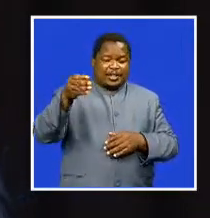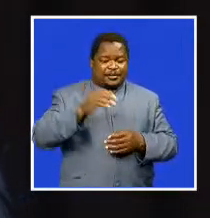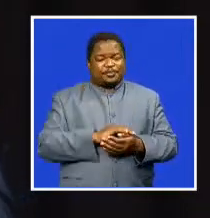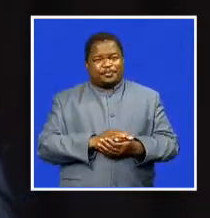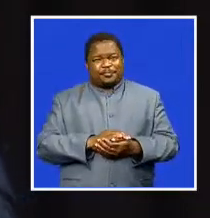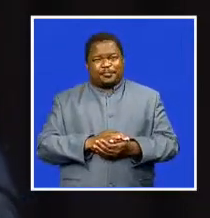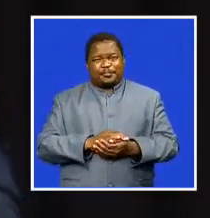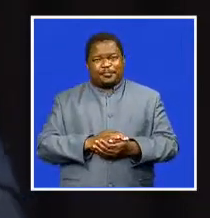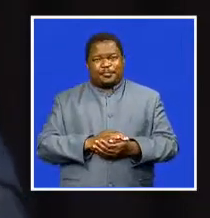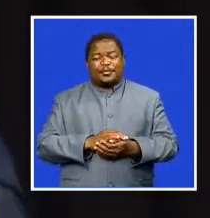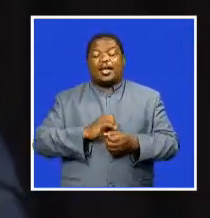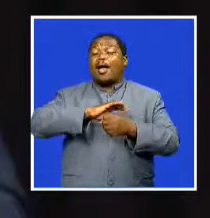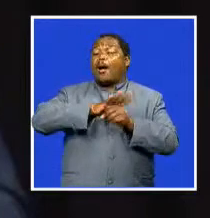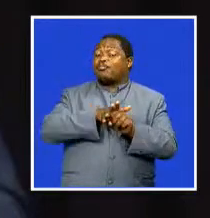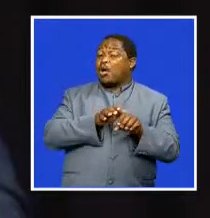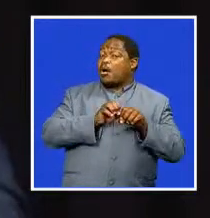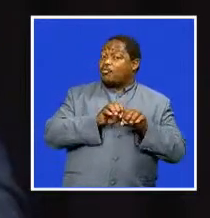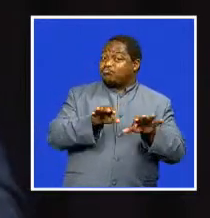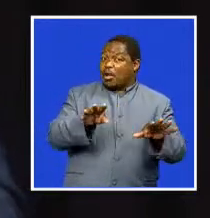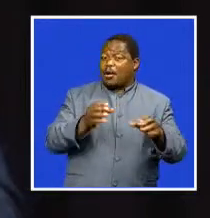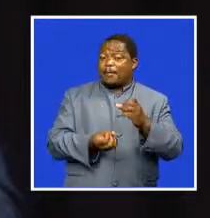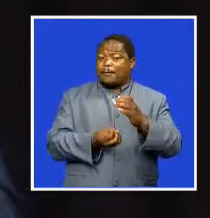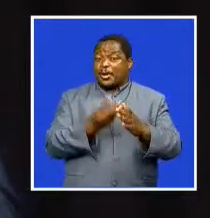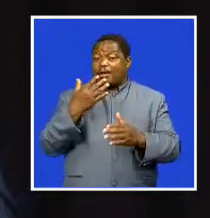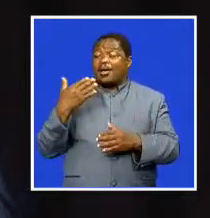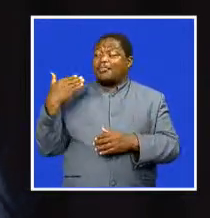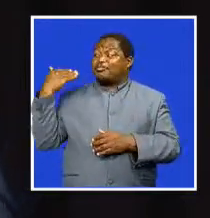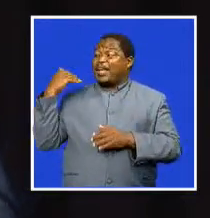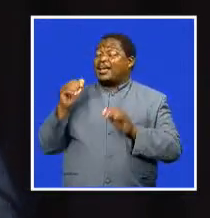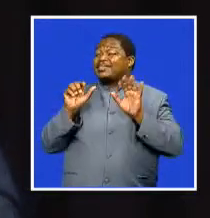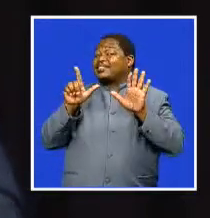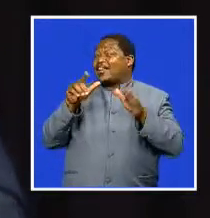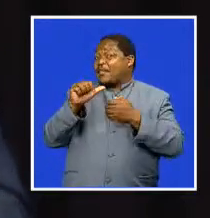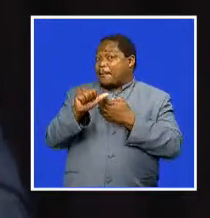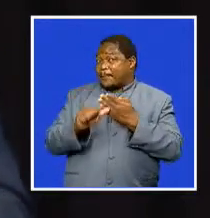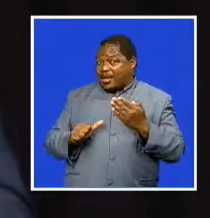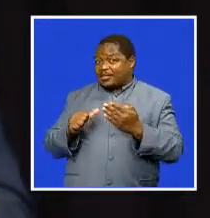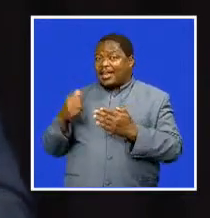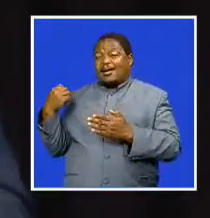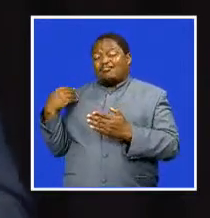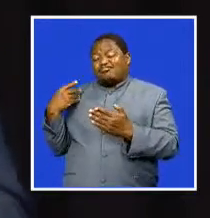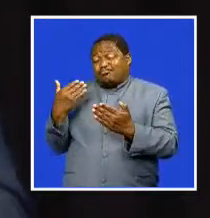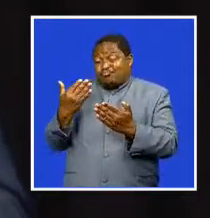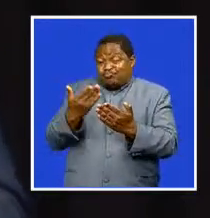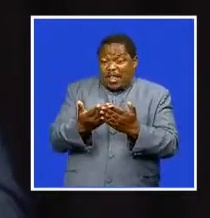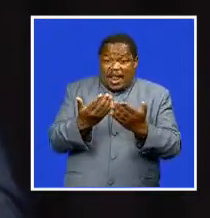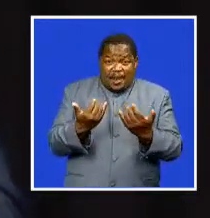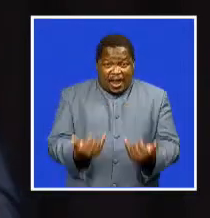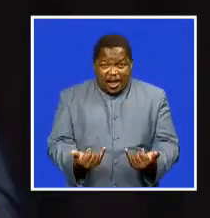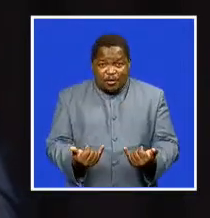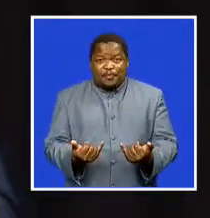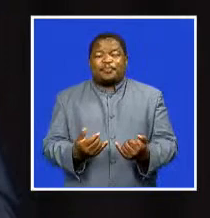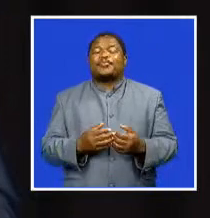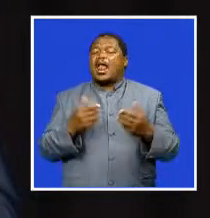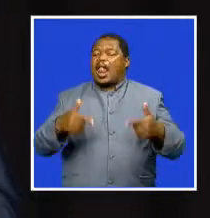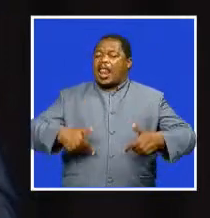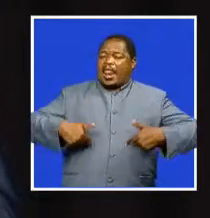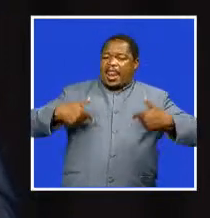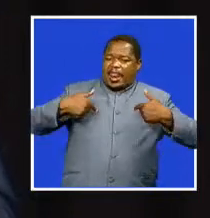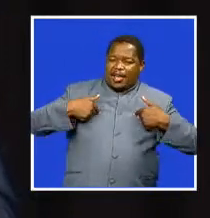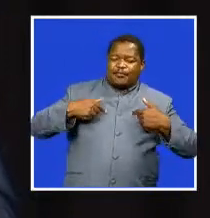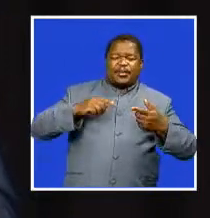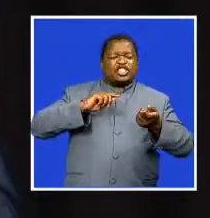COVID-19 besieged our country and the entire world and altered life as we know